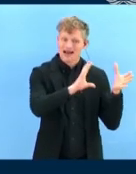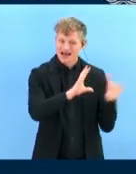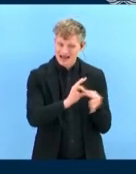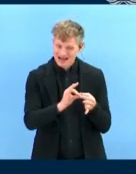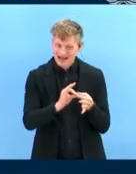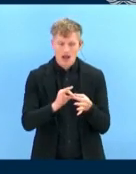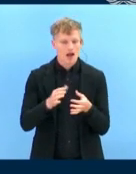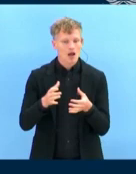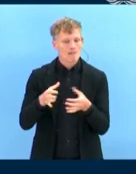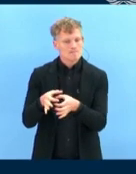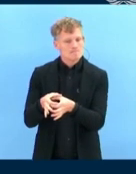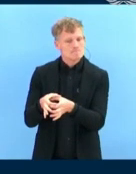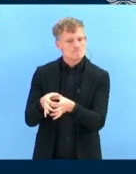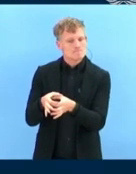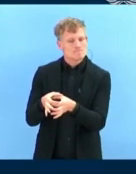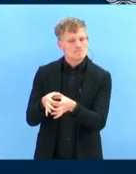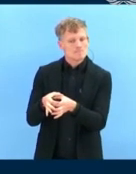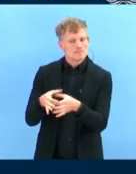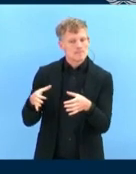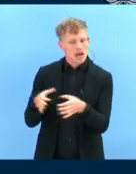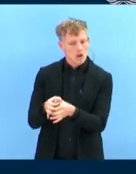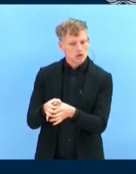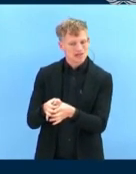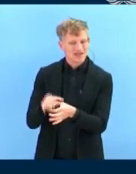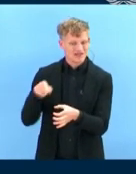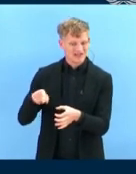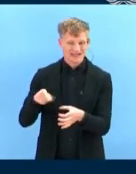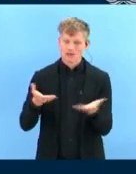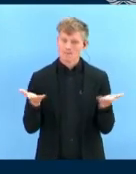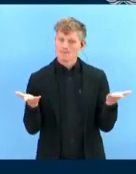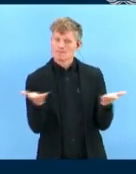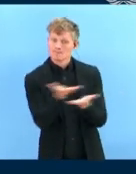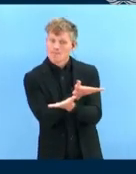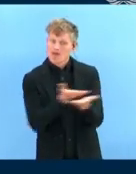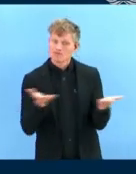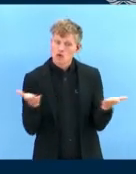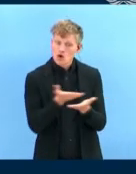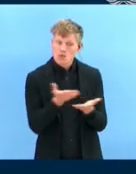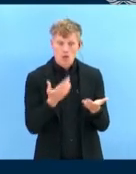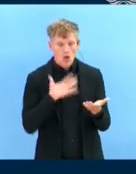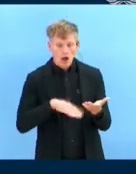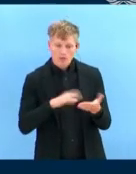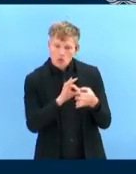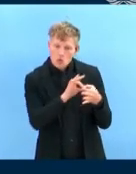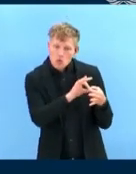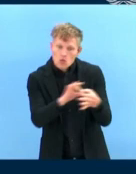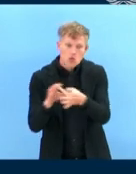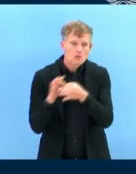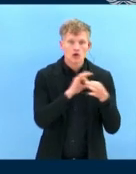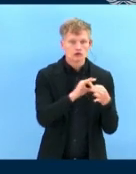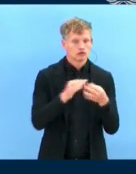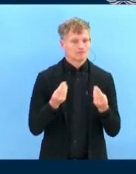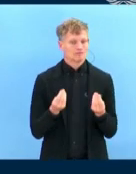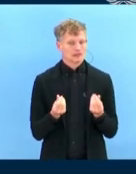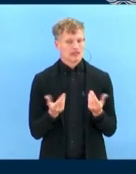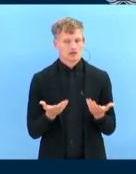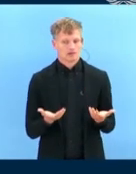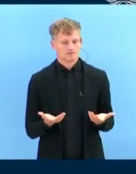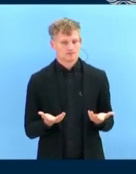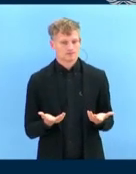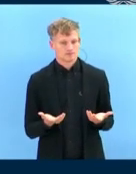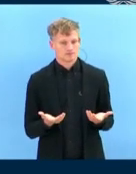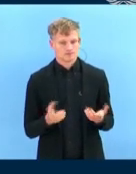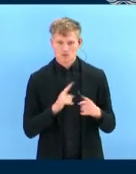of minority. This is a platform for dialogue and cooperation. But what we're